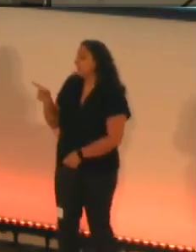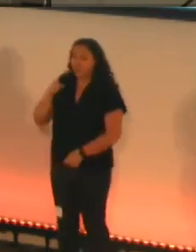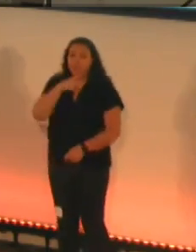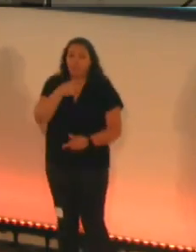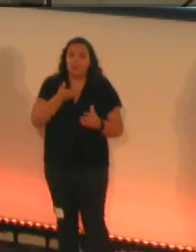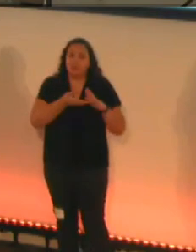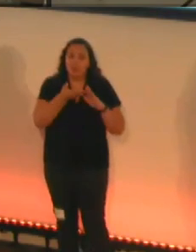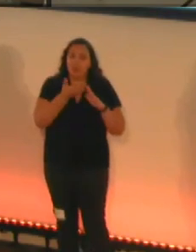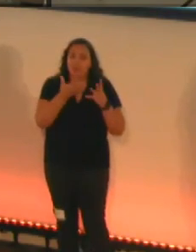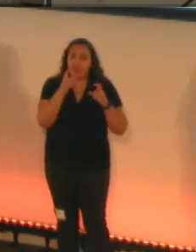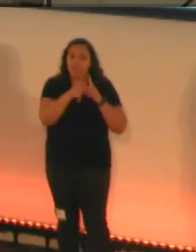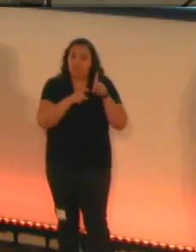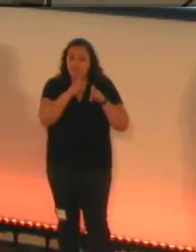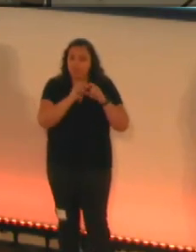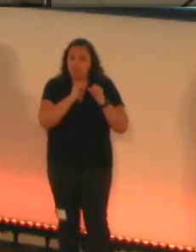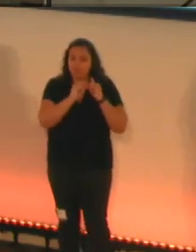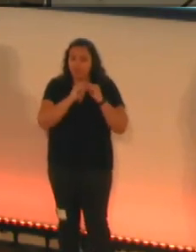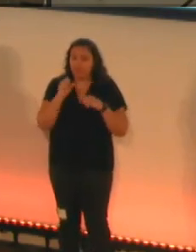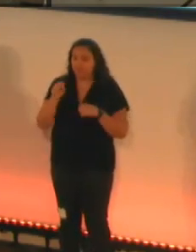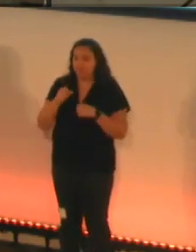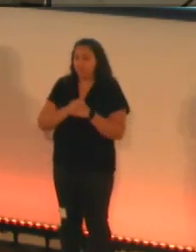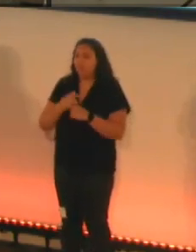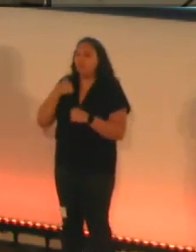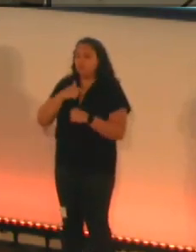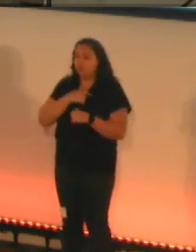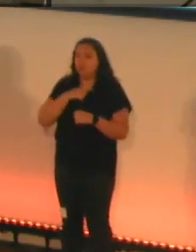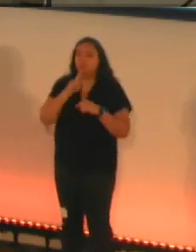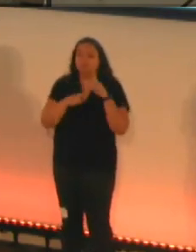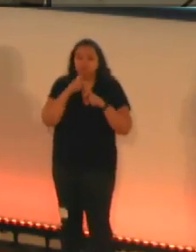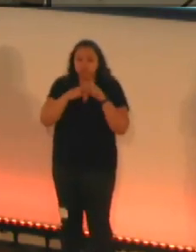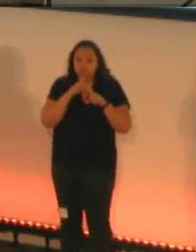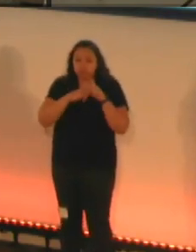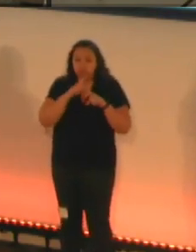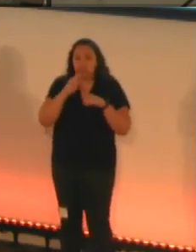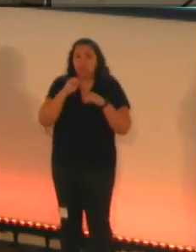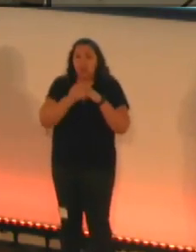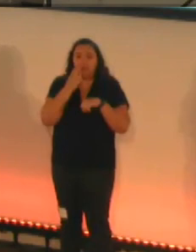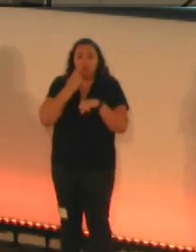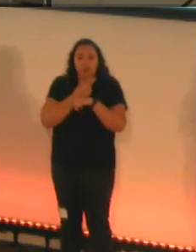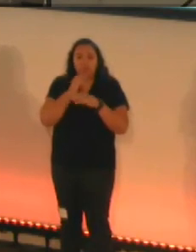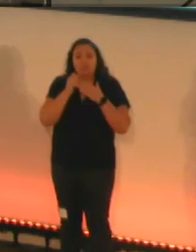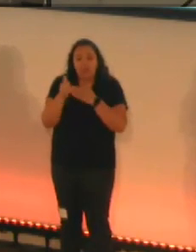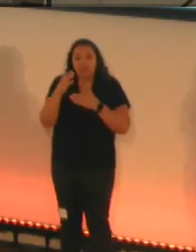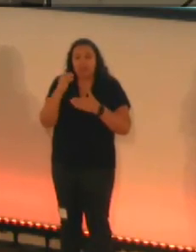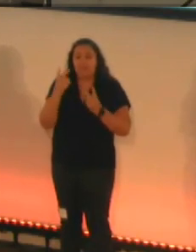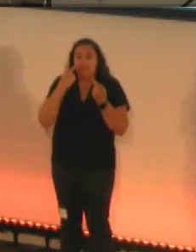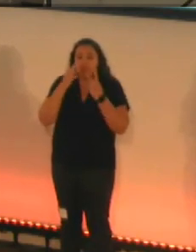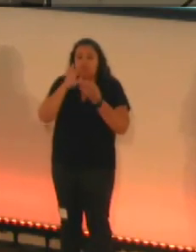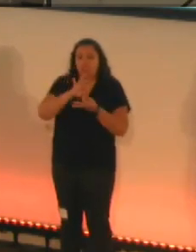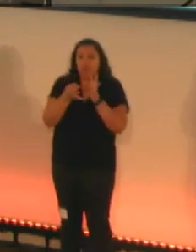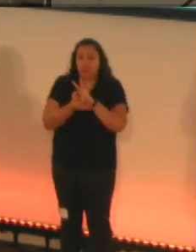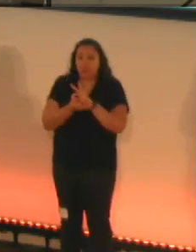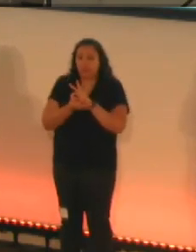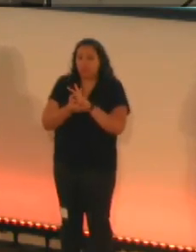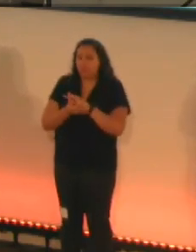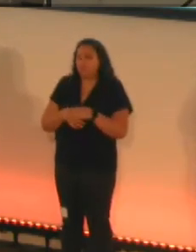So. So we asked the participants about like their use of guides in the real world and also of like visual interpretation services like Ira and Be